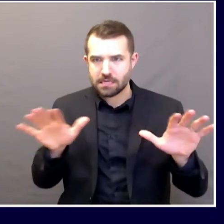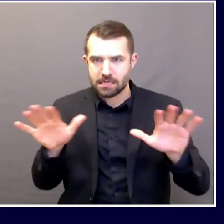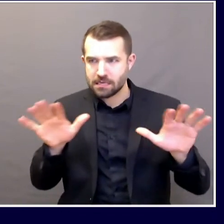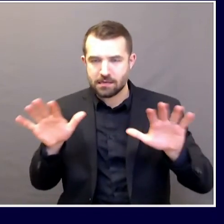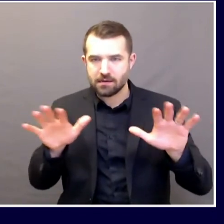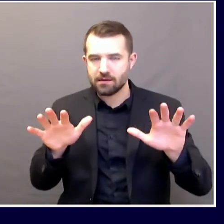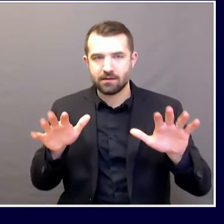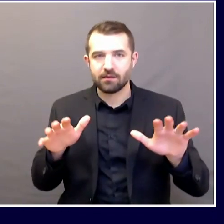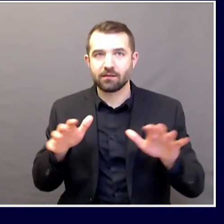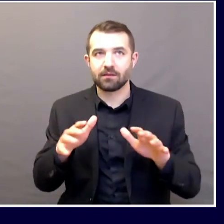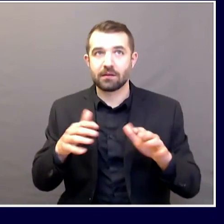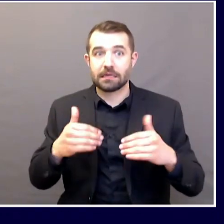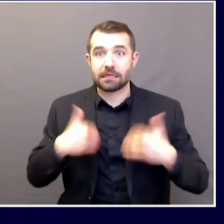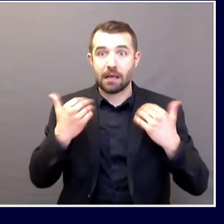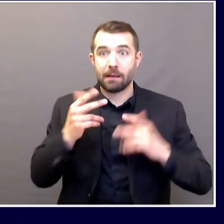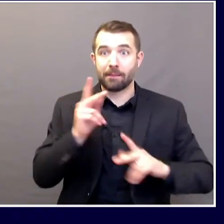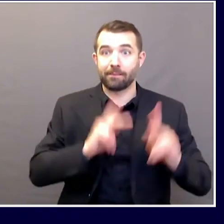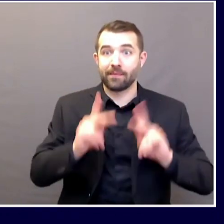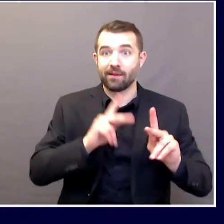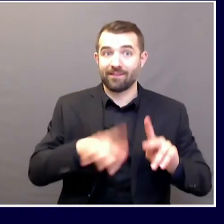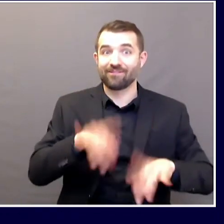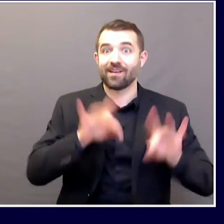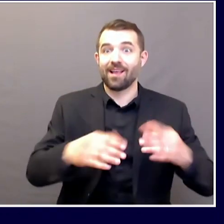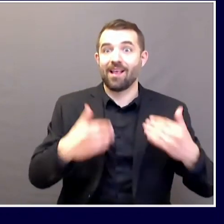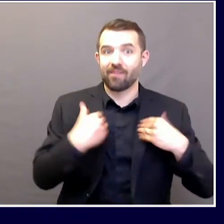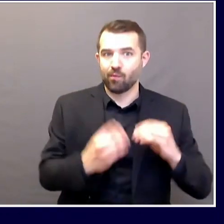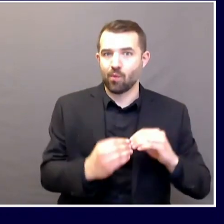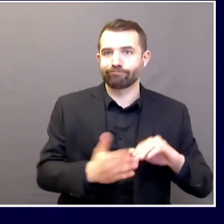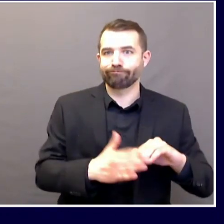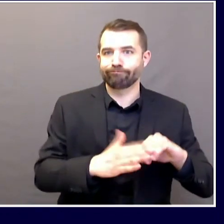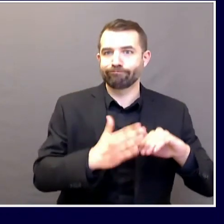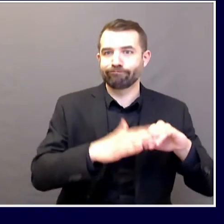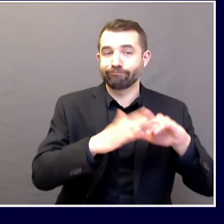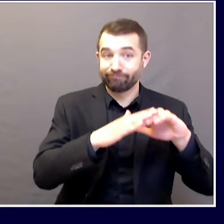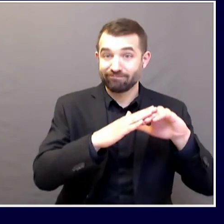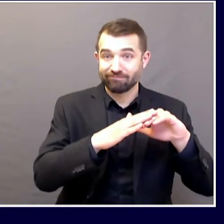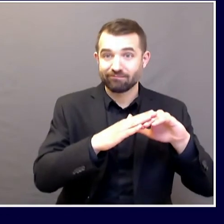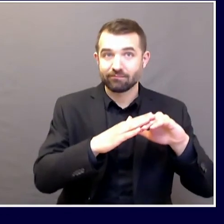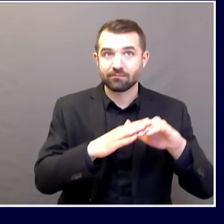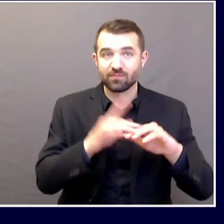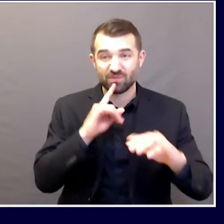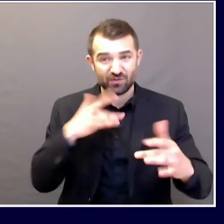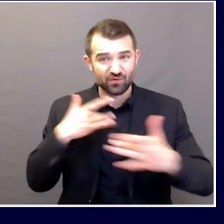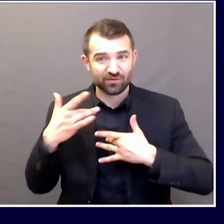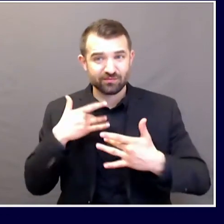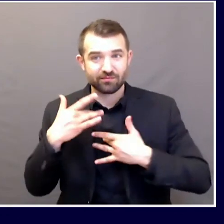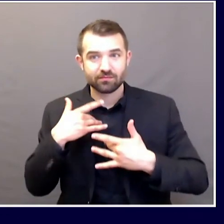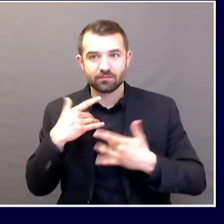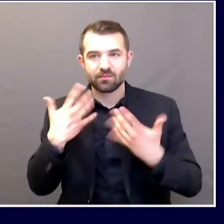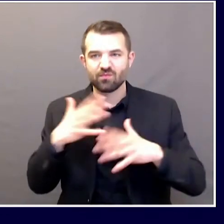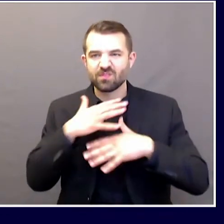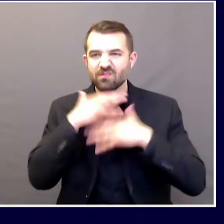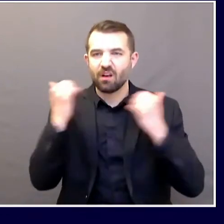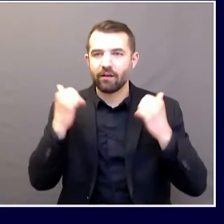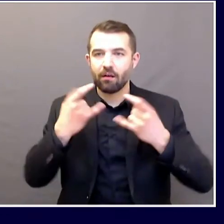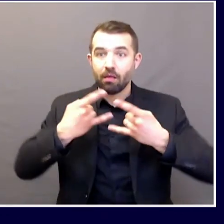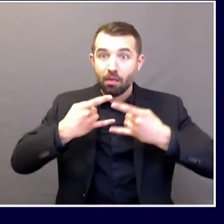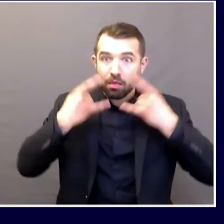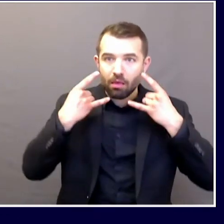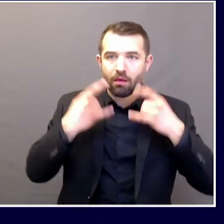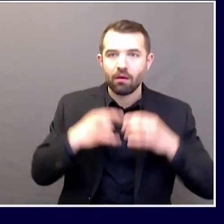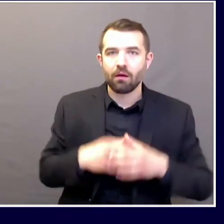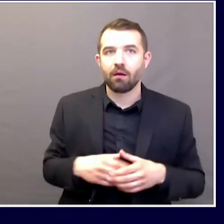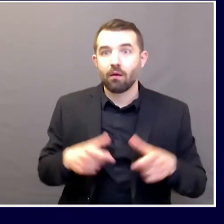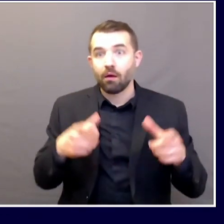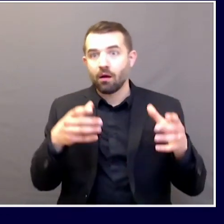folks. One of them is the concern around COVID fatigue, mask wearing fatigue, gathering in small groups. But the